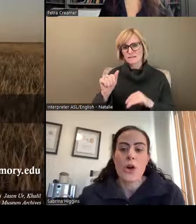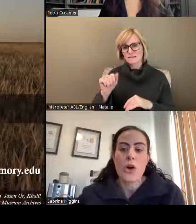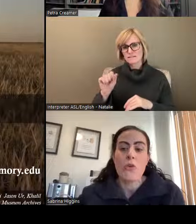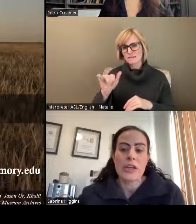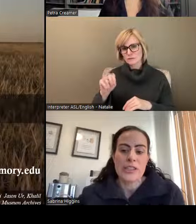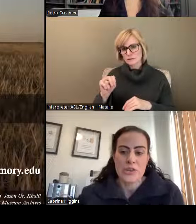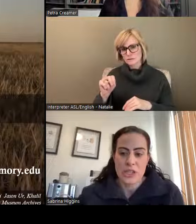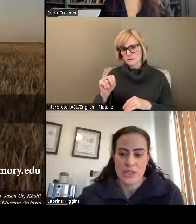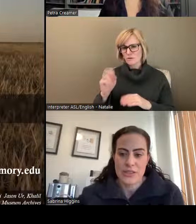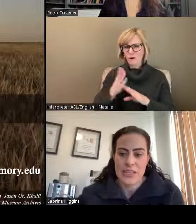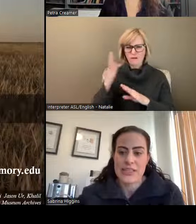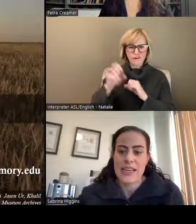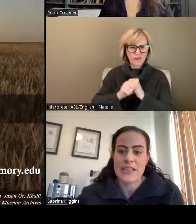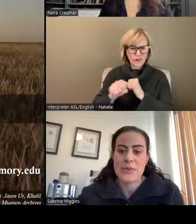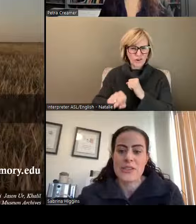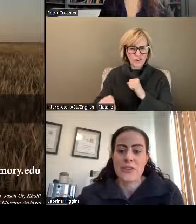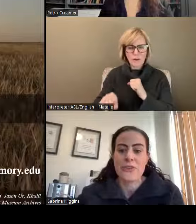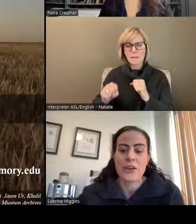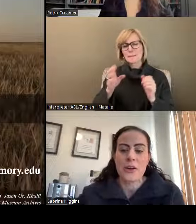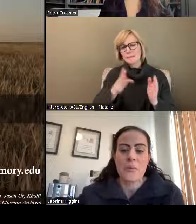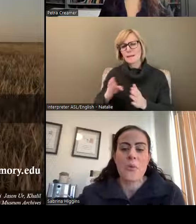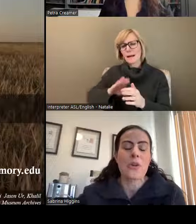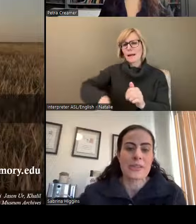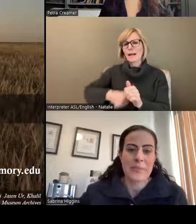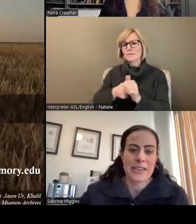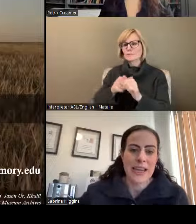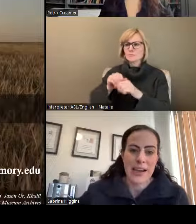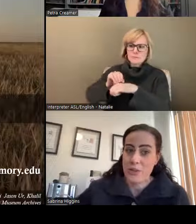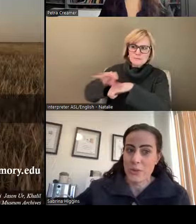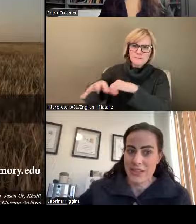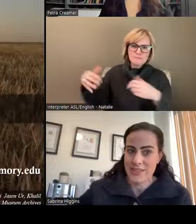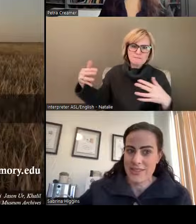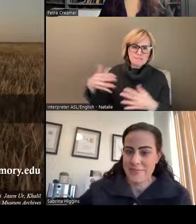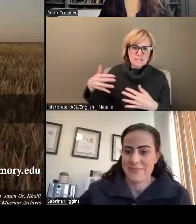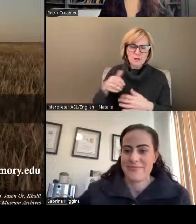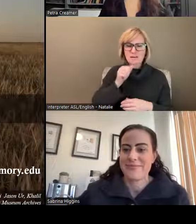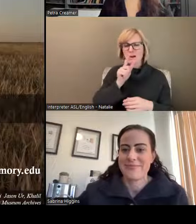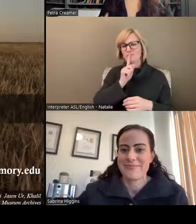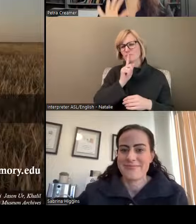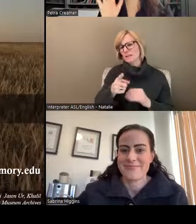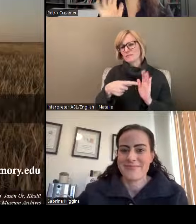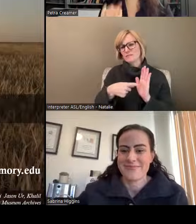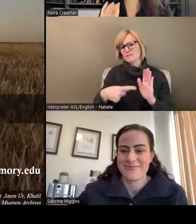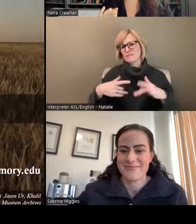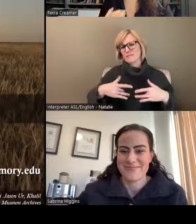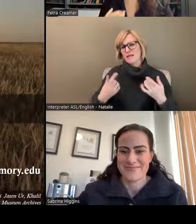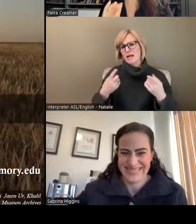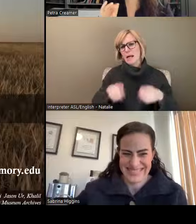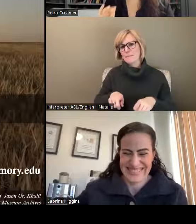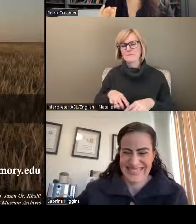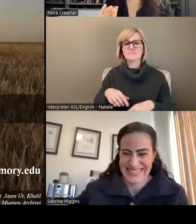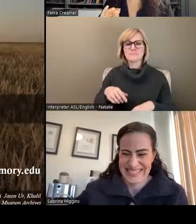were over-exaggerations intended to instill fear more than depict actual events? Almost